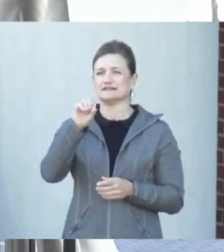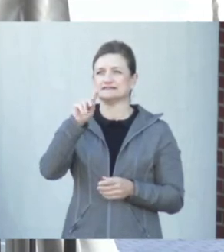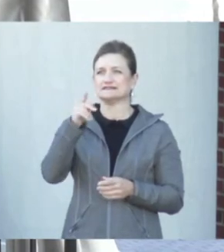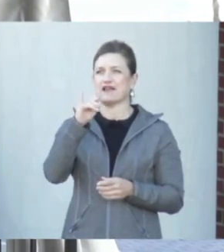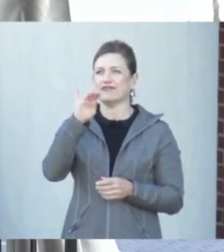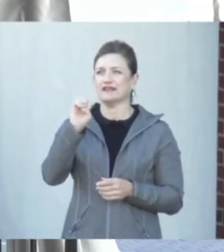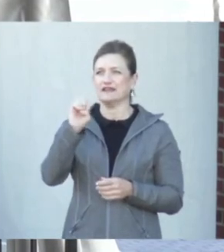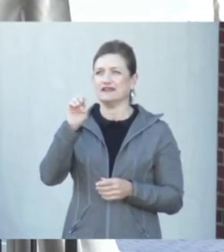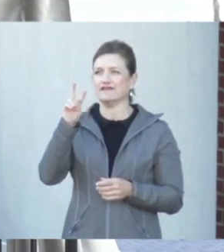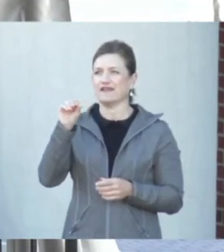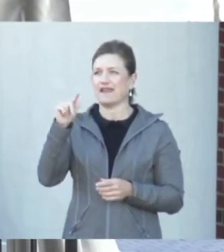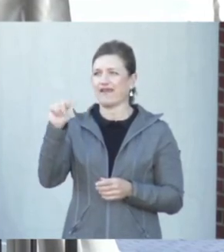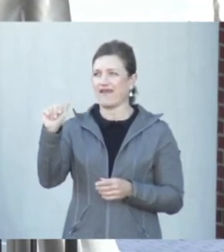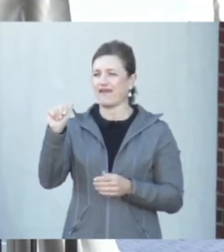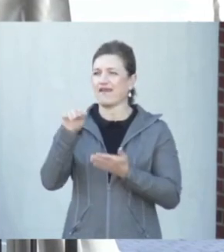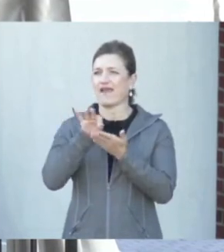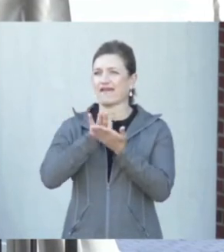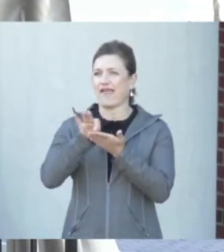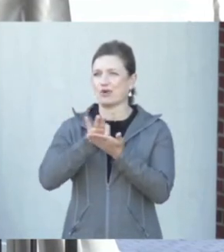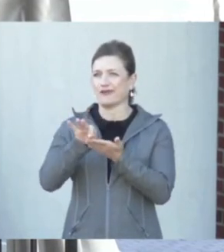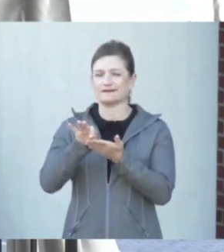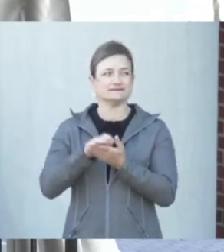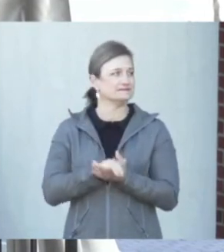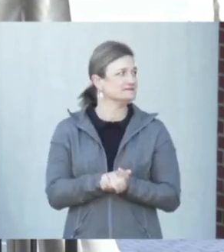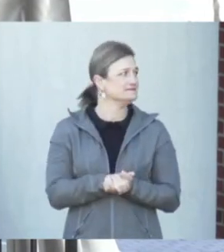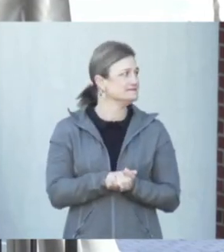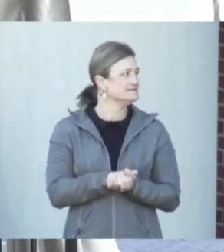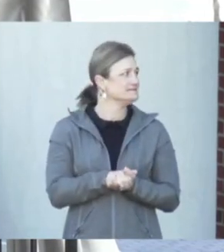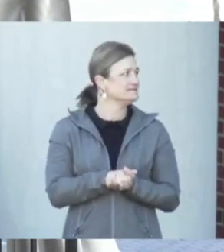Stephanie Vega, Accounting.